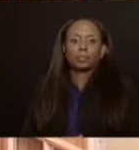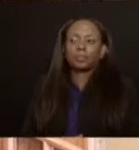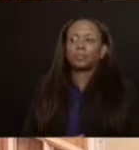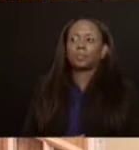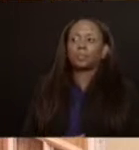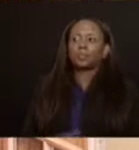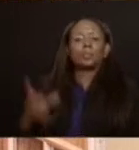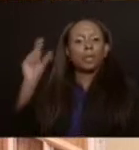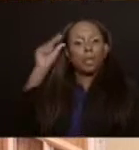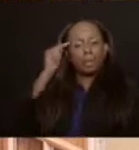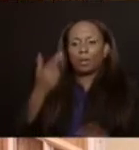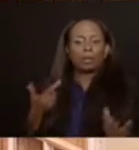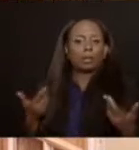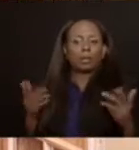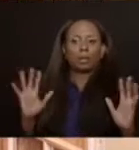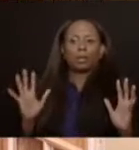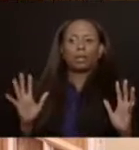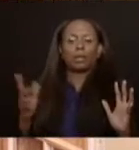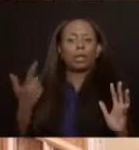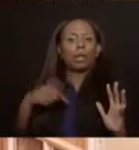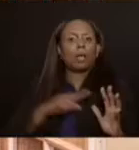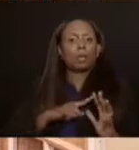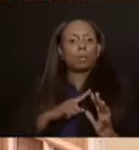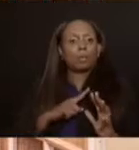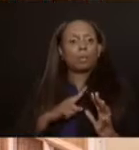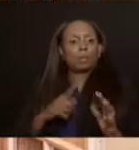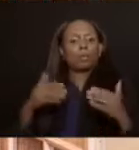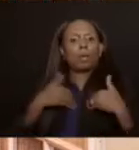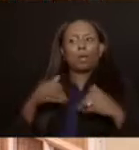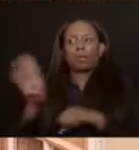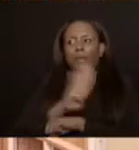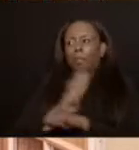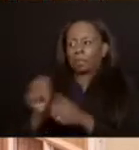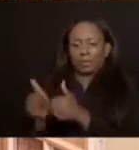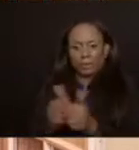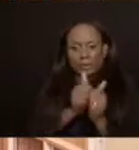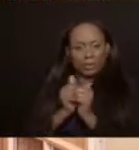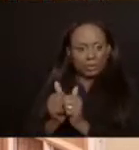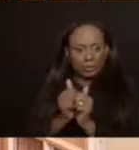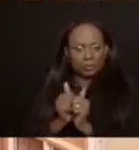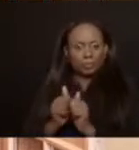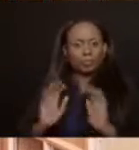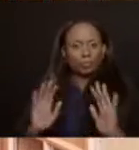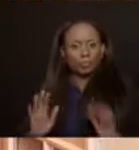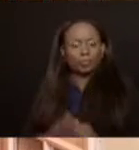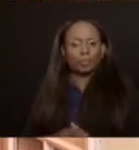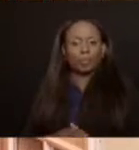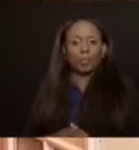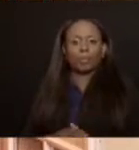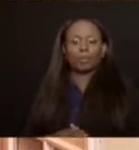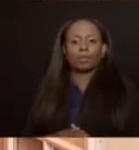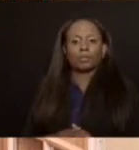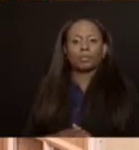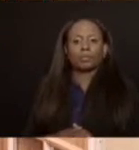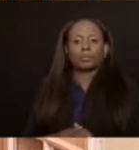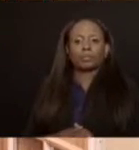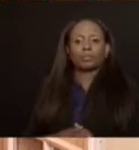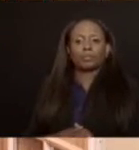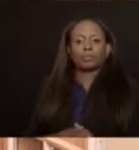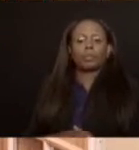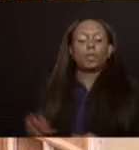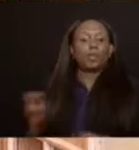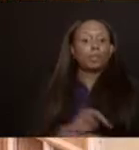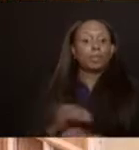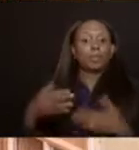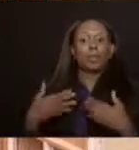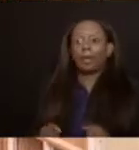already, look, we've kept this country together. We've kept this country together We've put everything that the Ministry of Health has asked